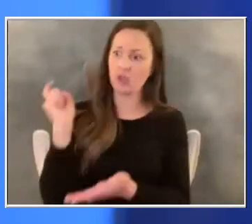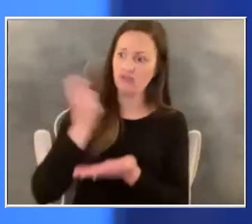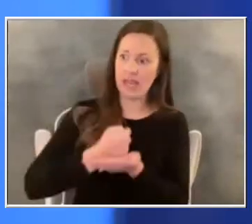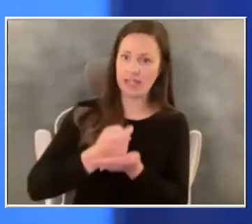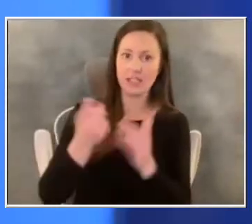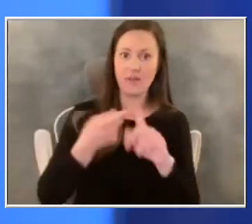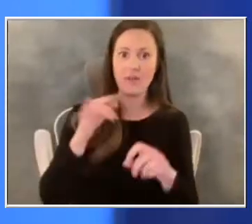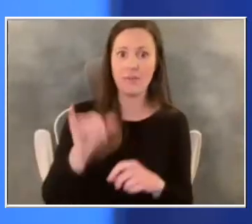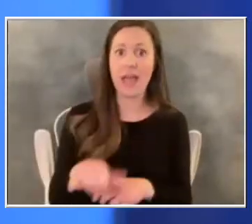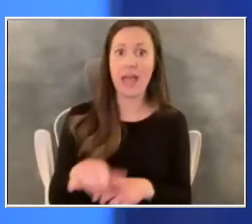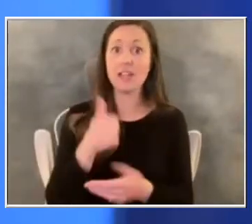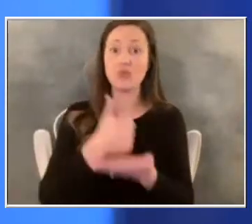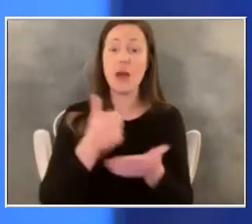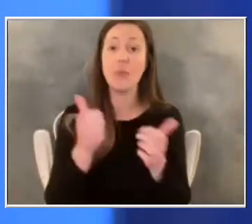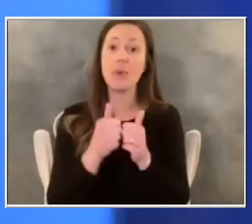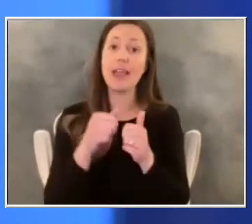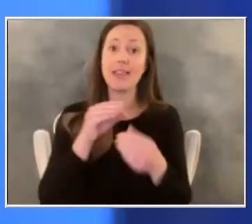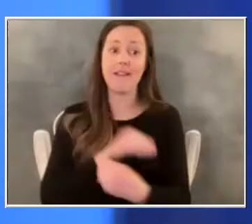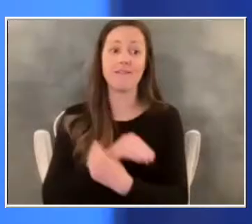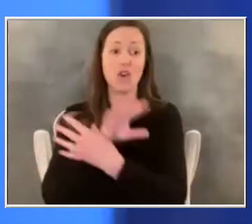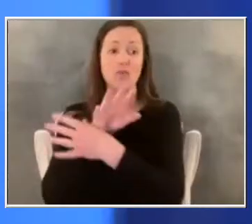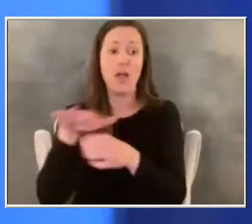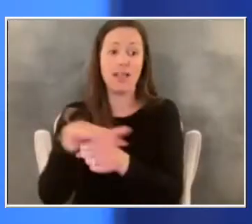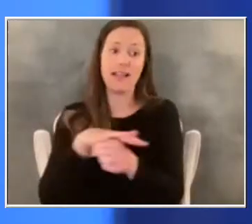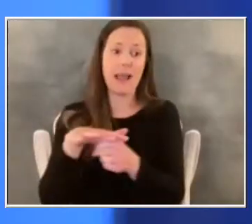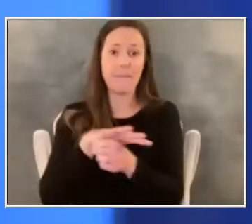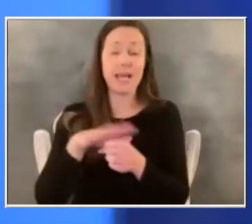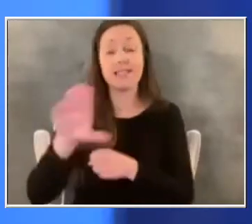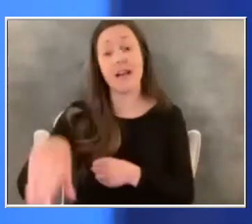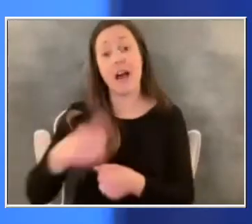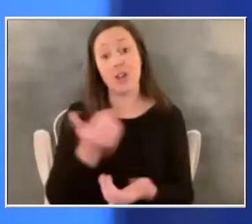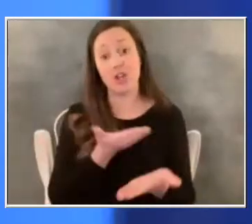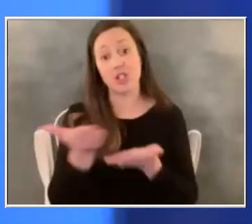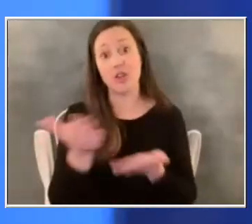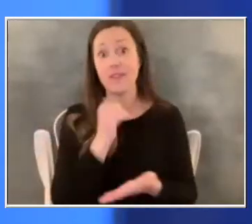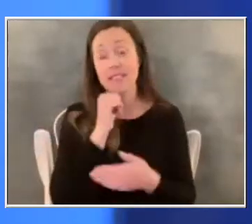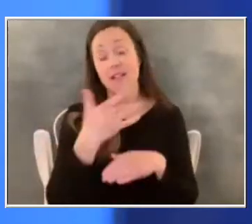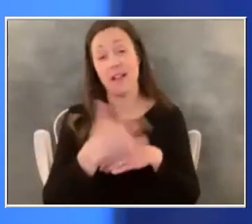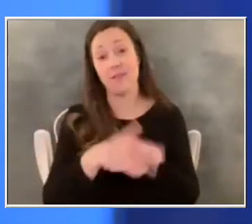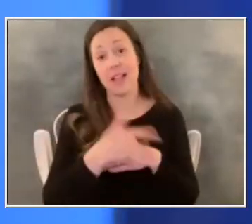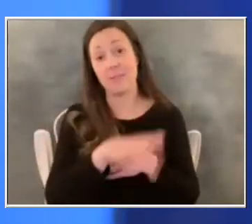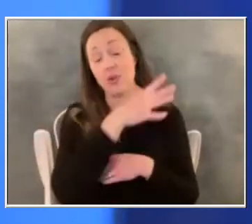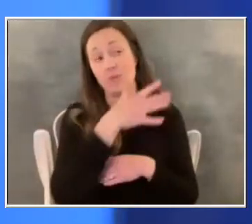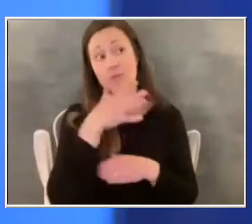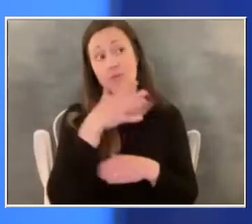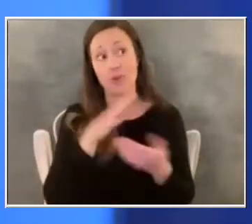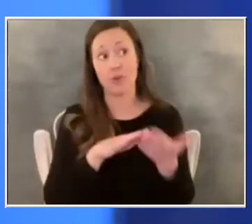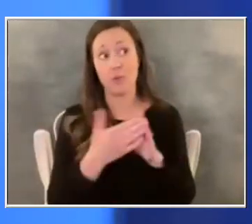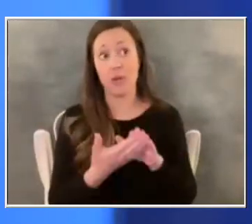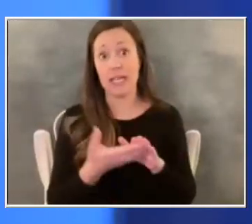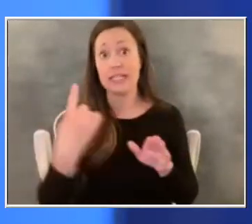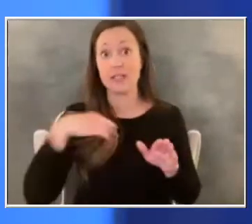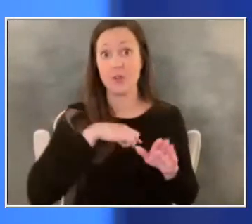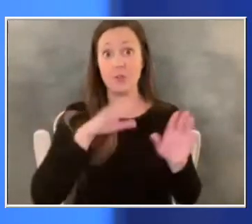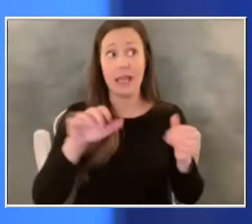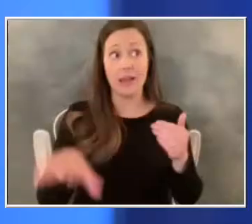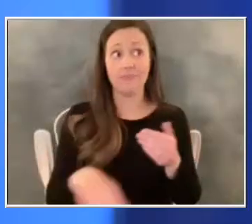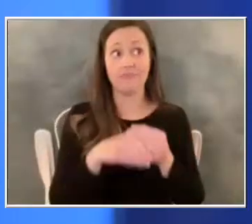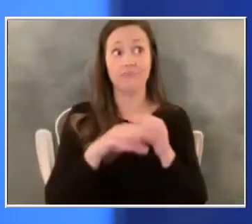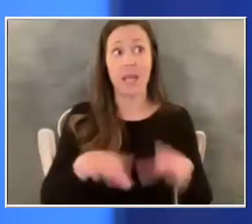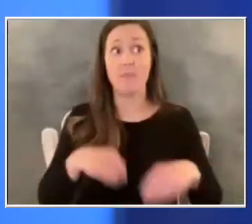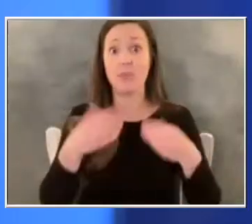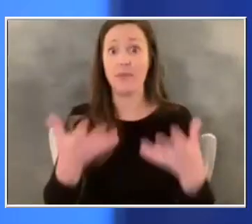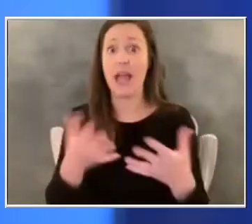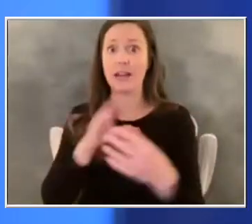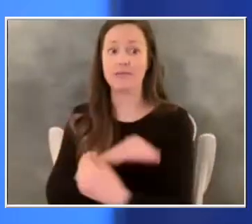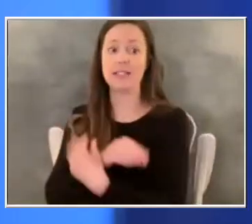pulmonology, neurology, rheumatology, other services that aren't available in the rural communities that we can provide via telehealth. So we're just getting ready